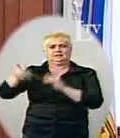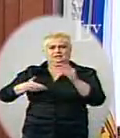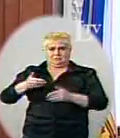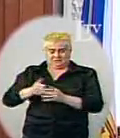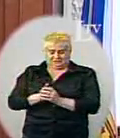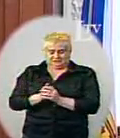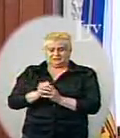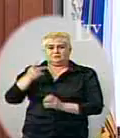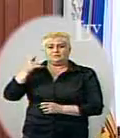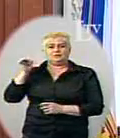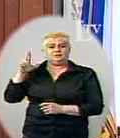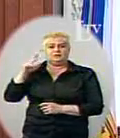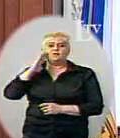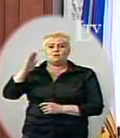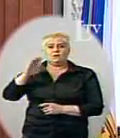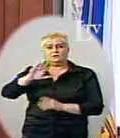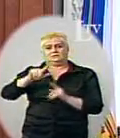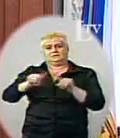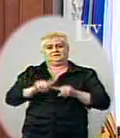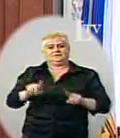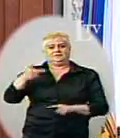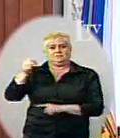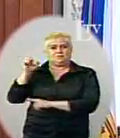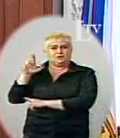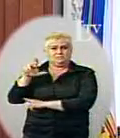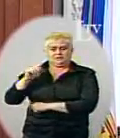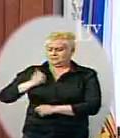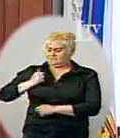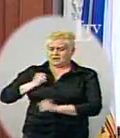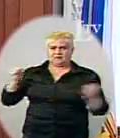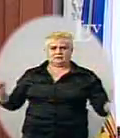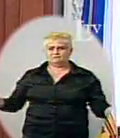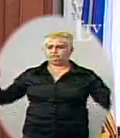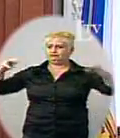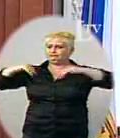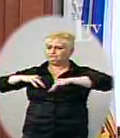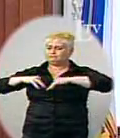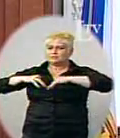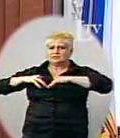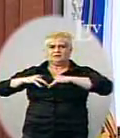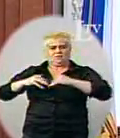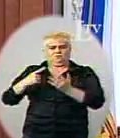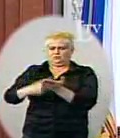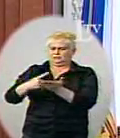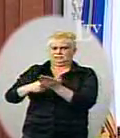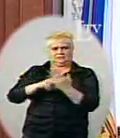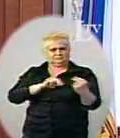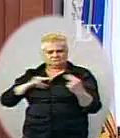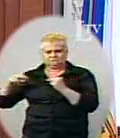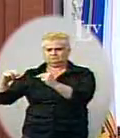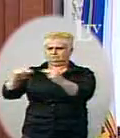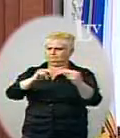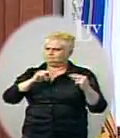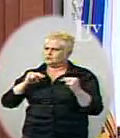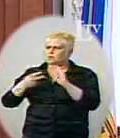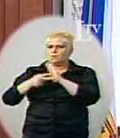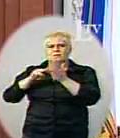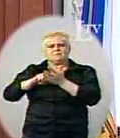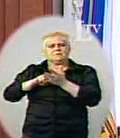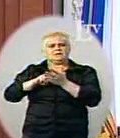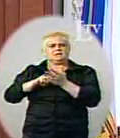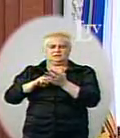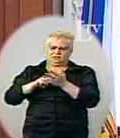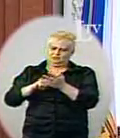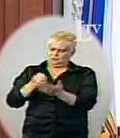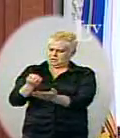colleagues from across Canada and lead the provinces in discussions about sustaining and strengthening the growth of our